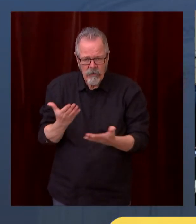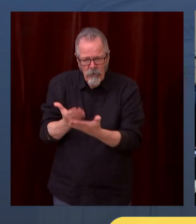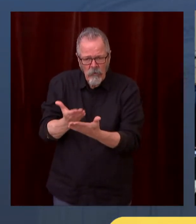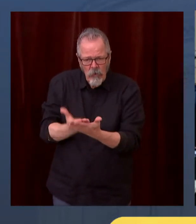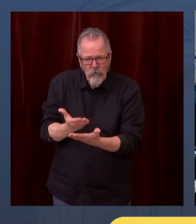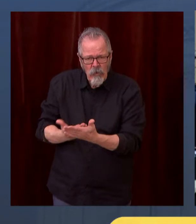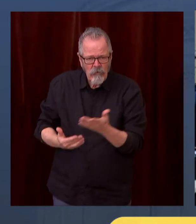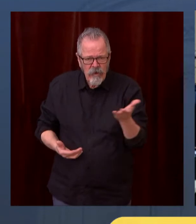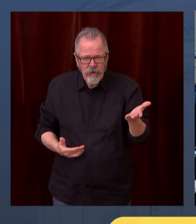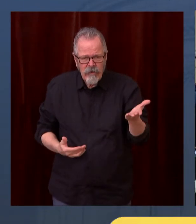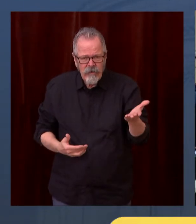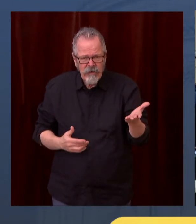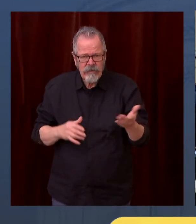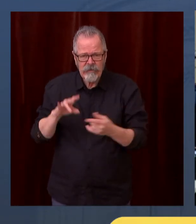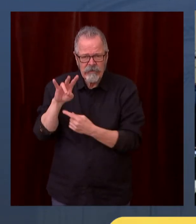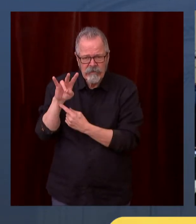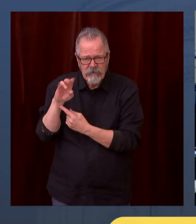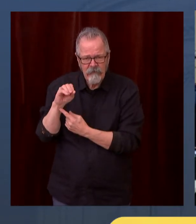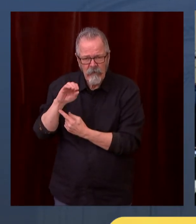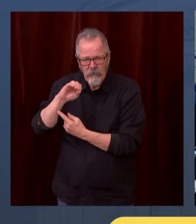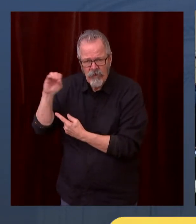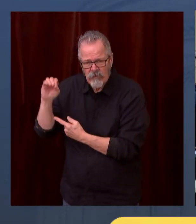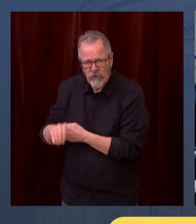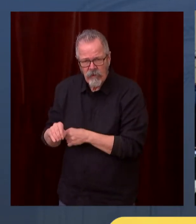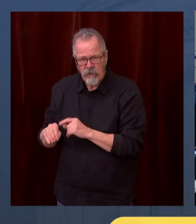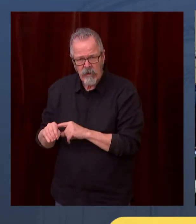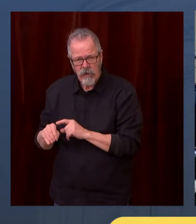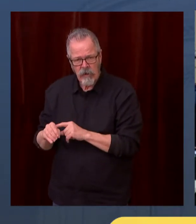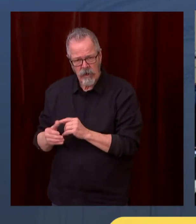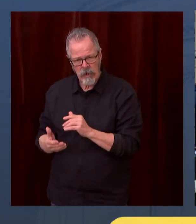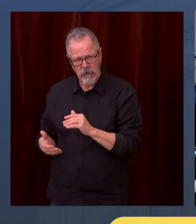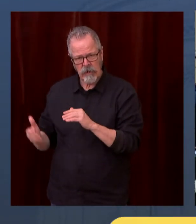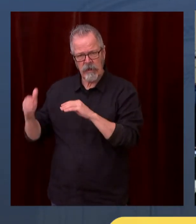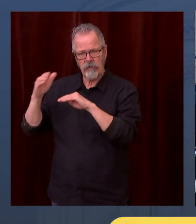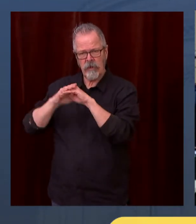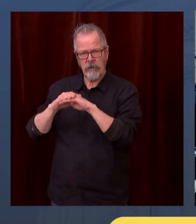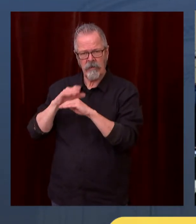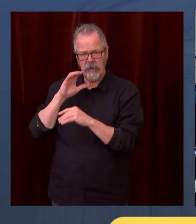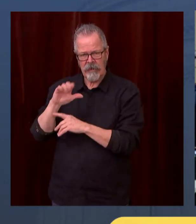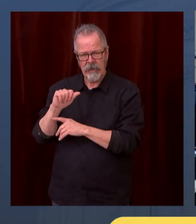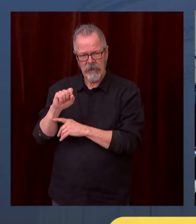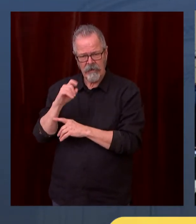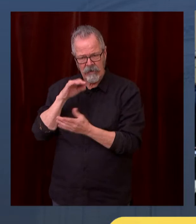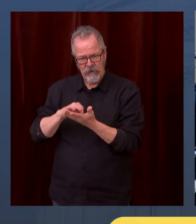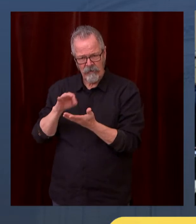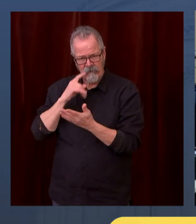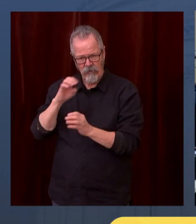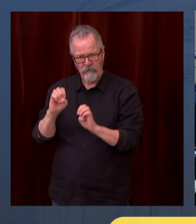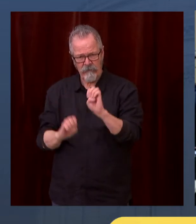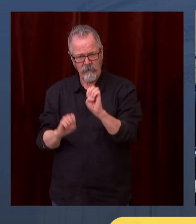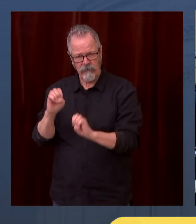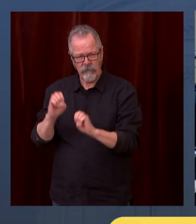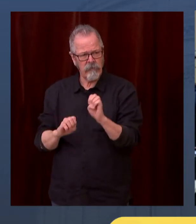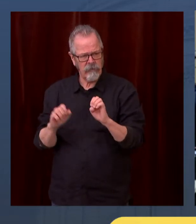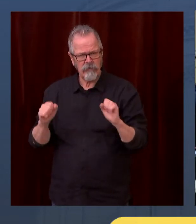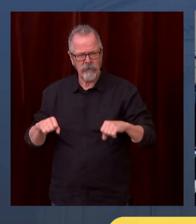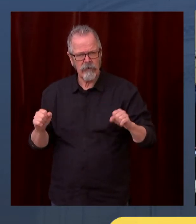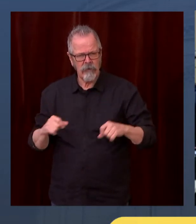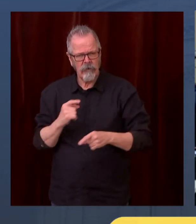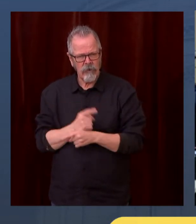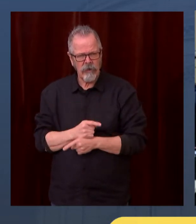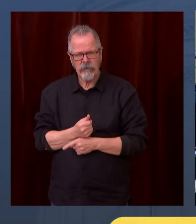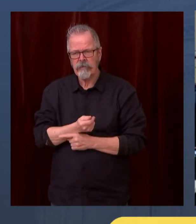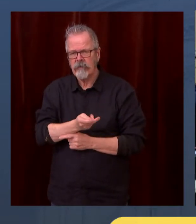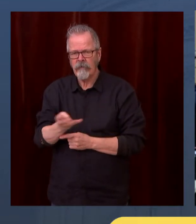a 70% increase in their trend for case counts during the evaluation period. Several of the regions, 4